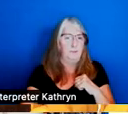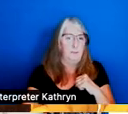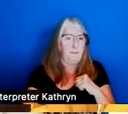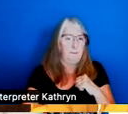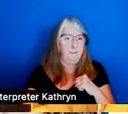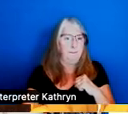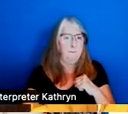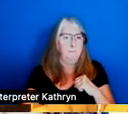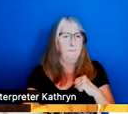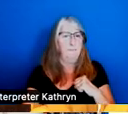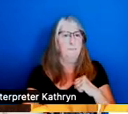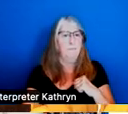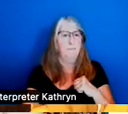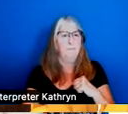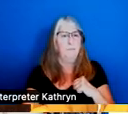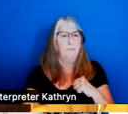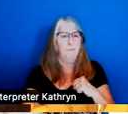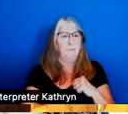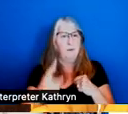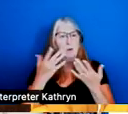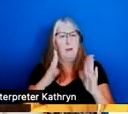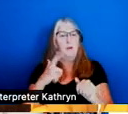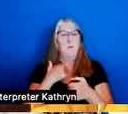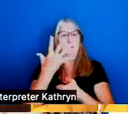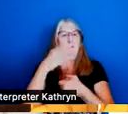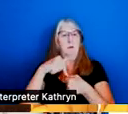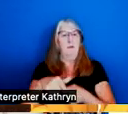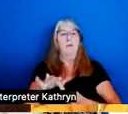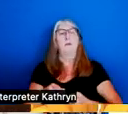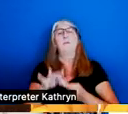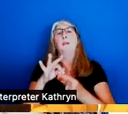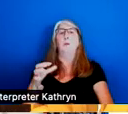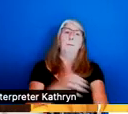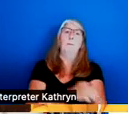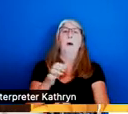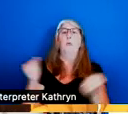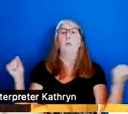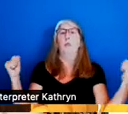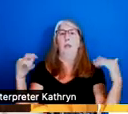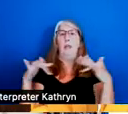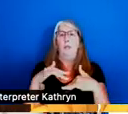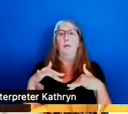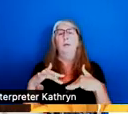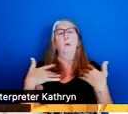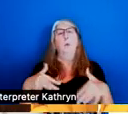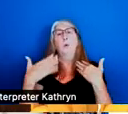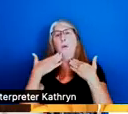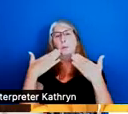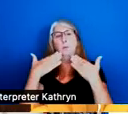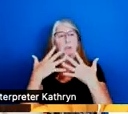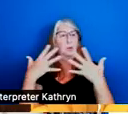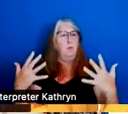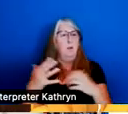me to be a part of this very special and powerful gathering. I greatly appreciate it.